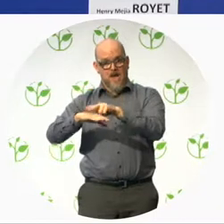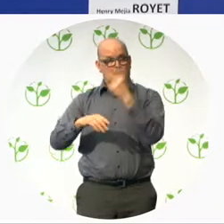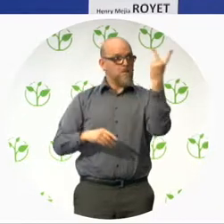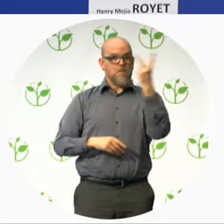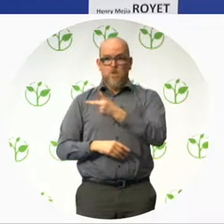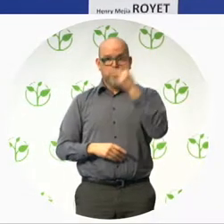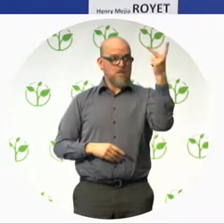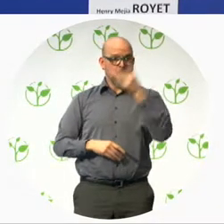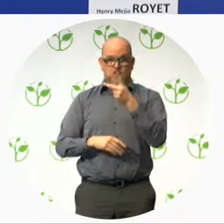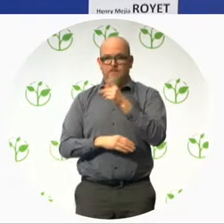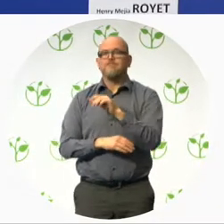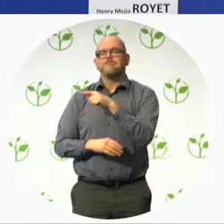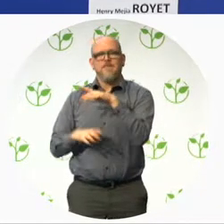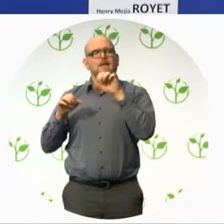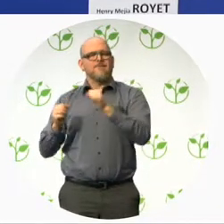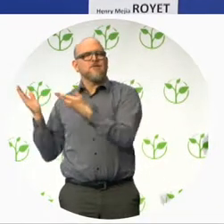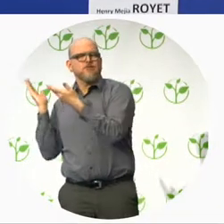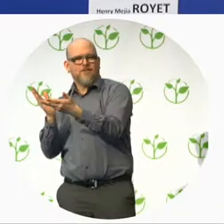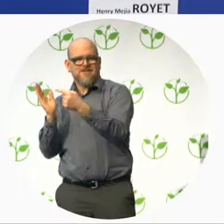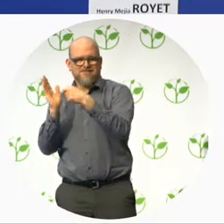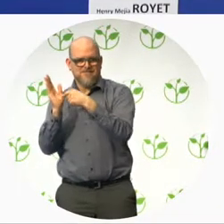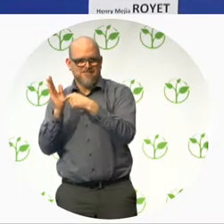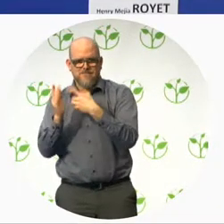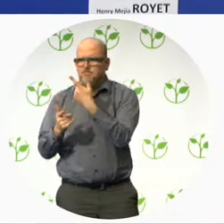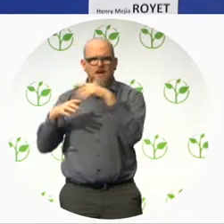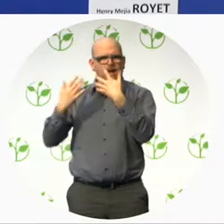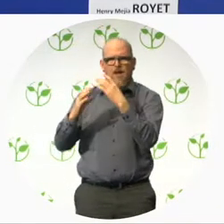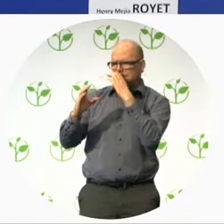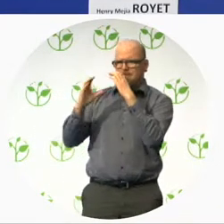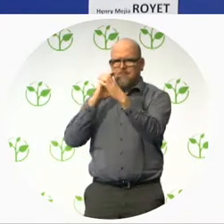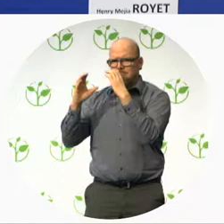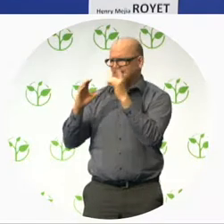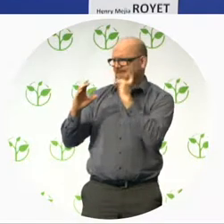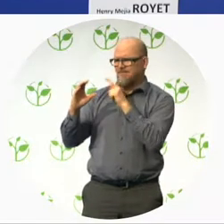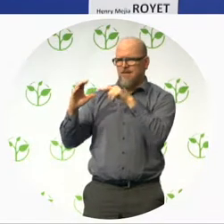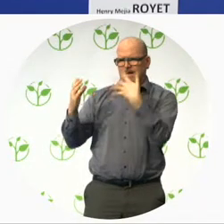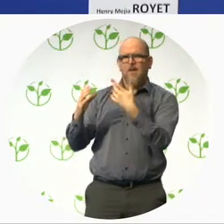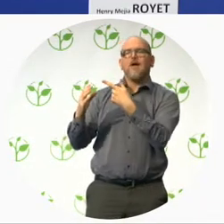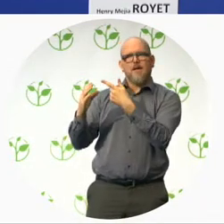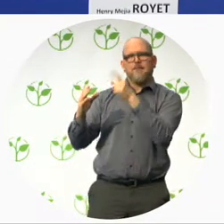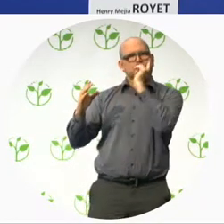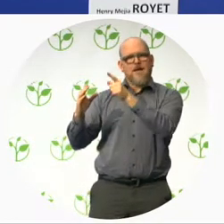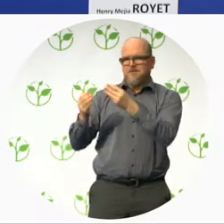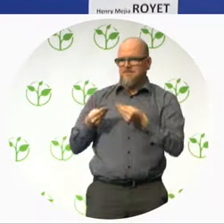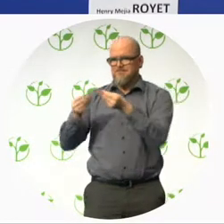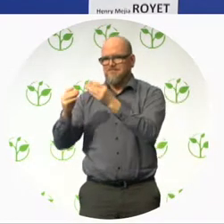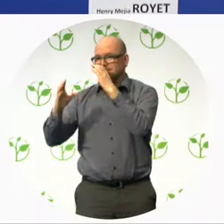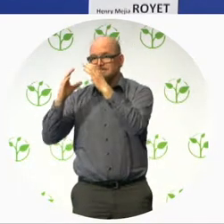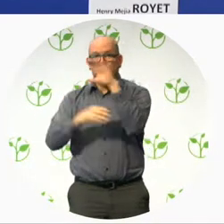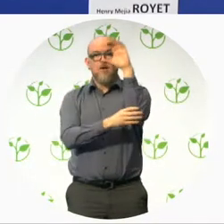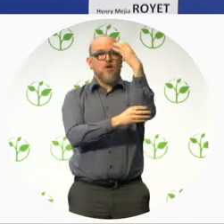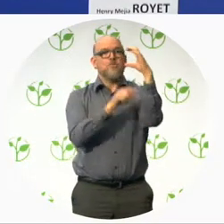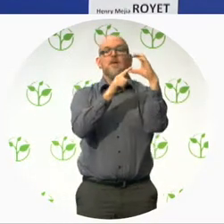for the deaf people is to communicate. How can Colombia has developed the Centro de Relevo